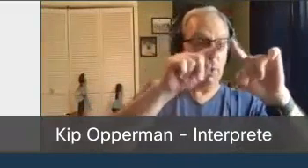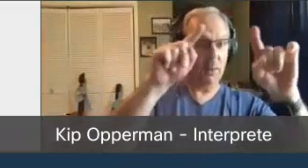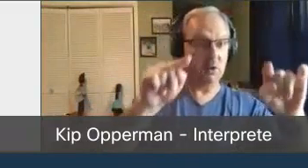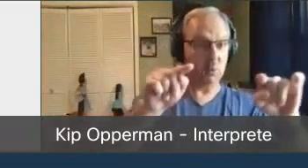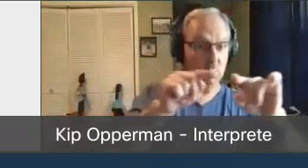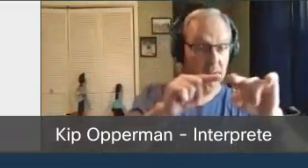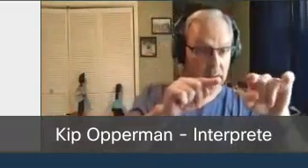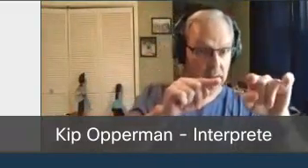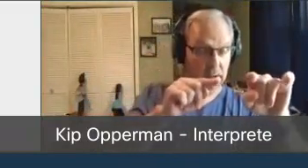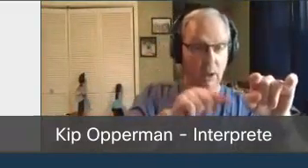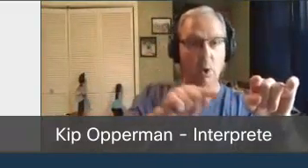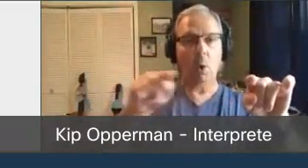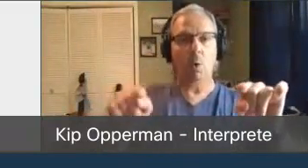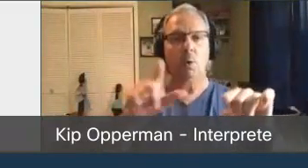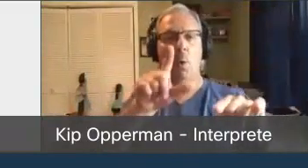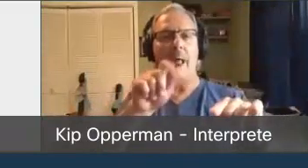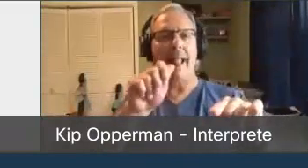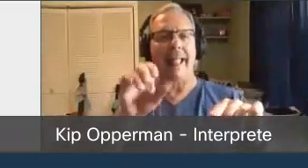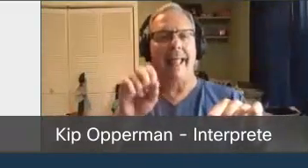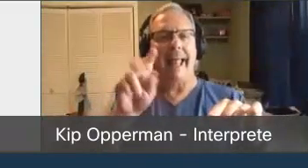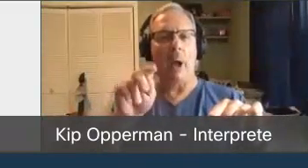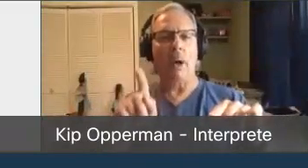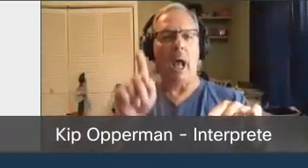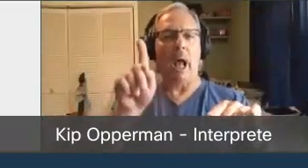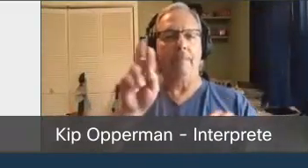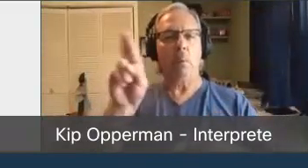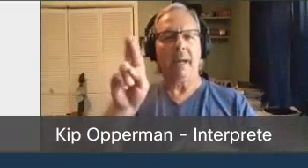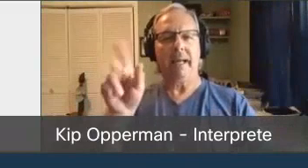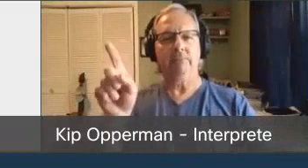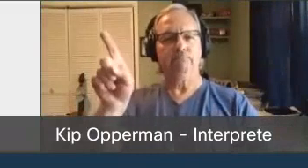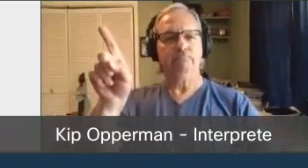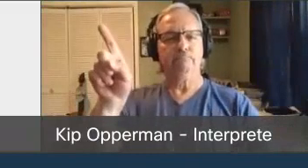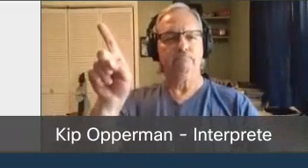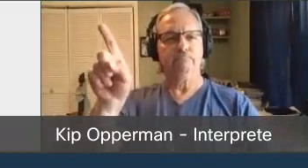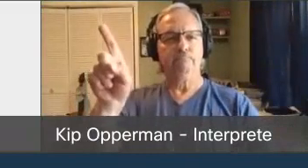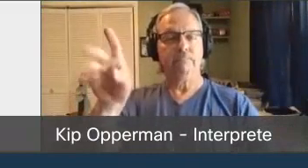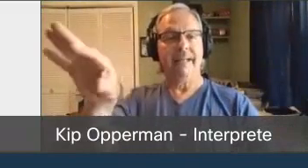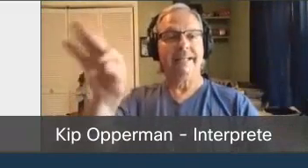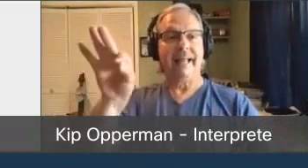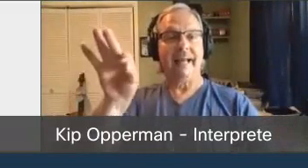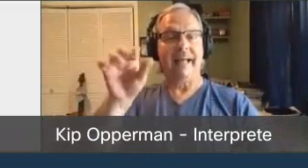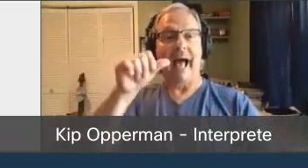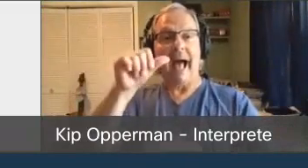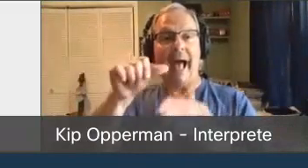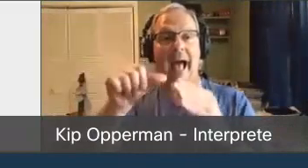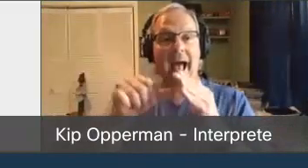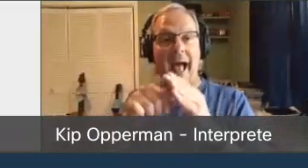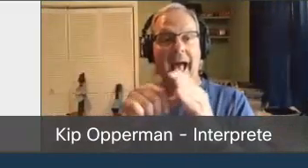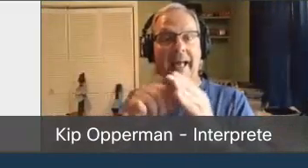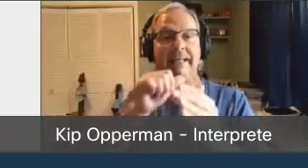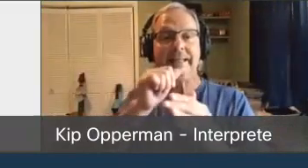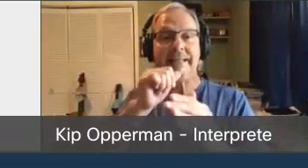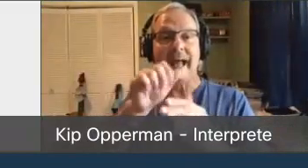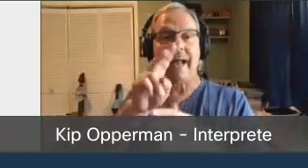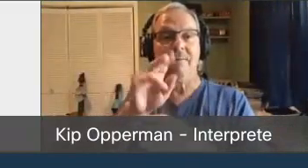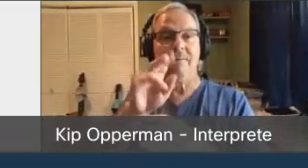it, go to the layout in the upper right-hand corner of your screen, select Hide Non-Video Participants, and then